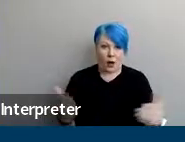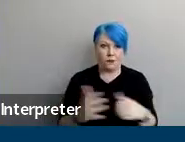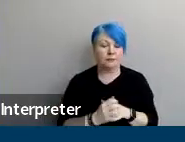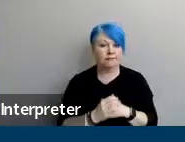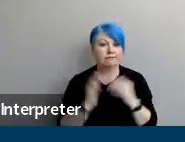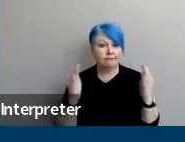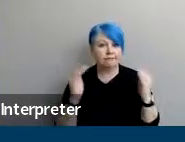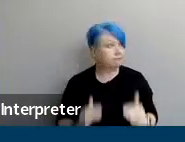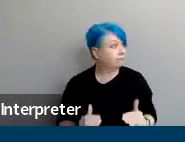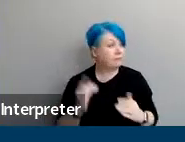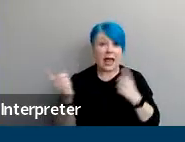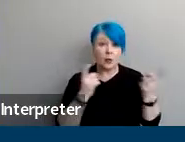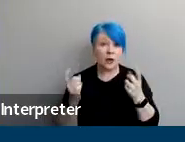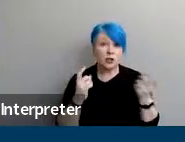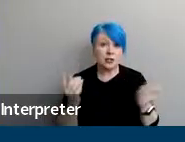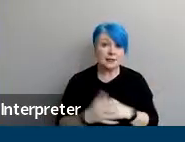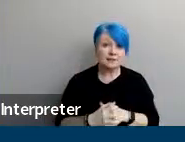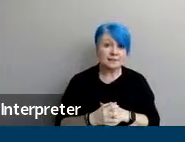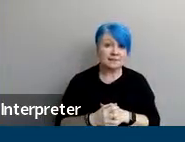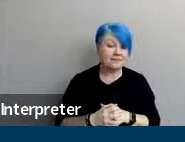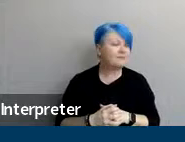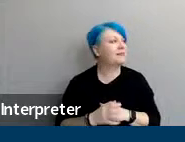Questions?